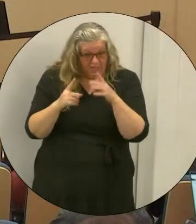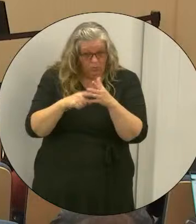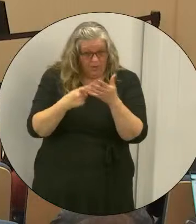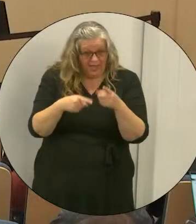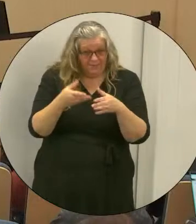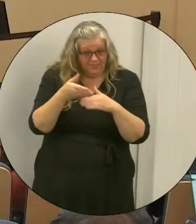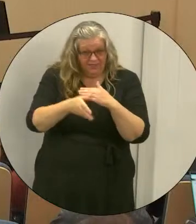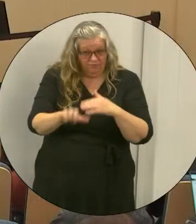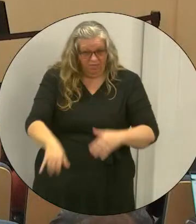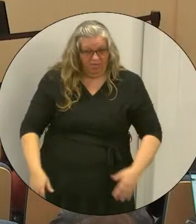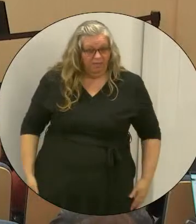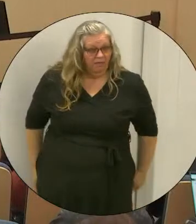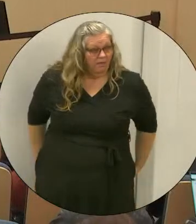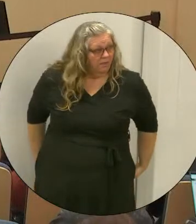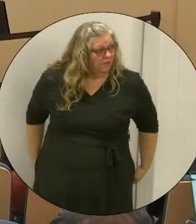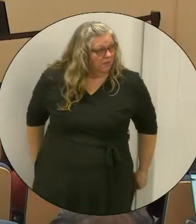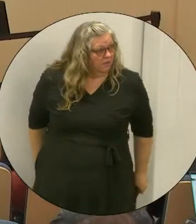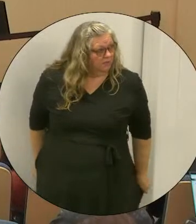that.